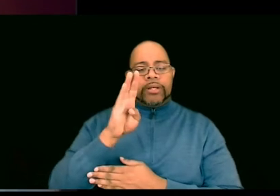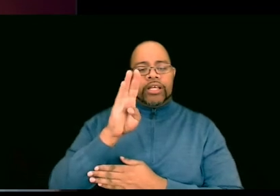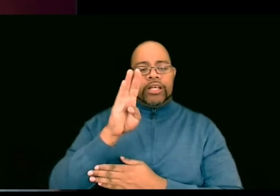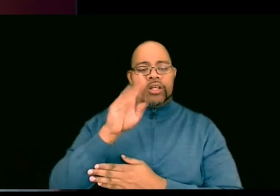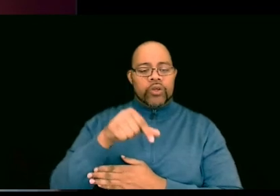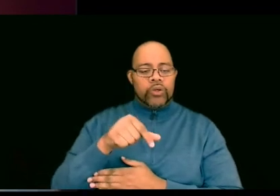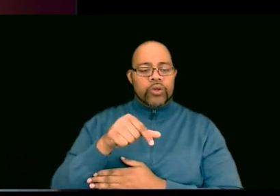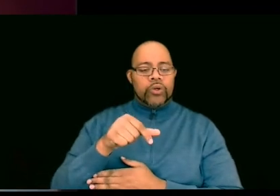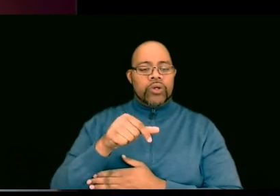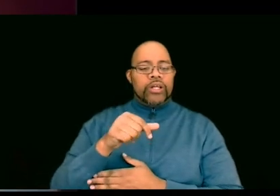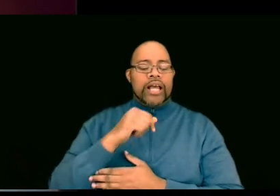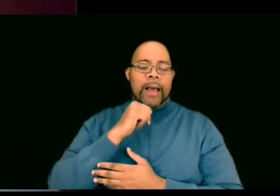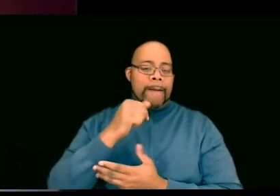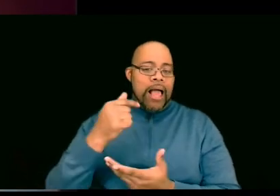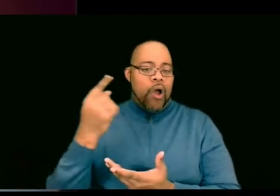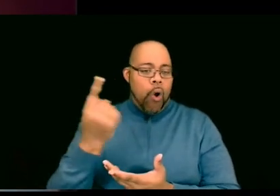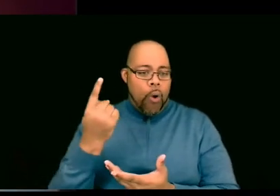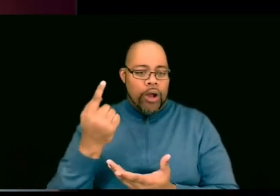LGBTQ, I'm not always,